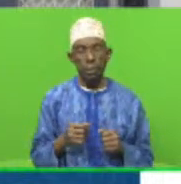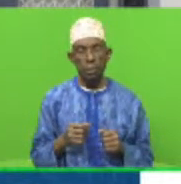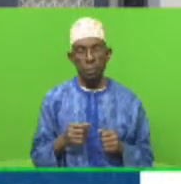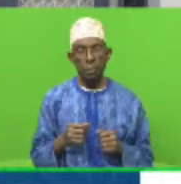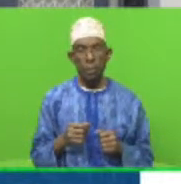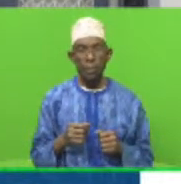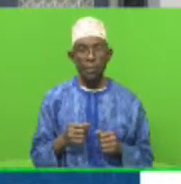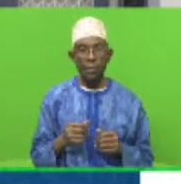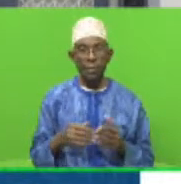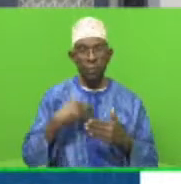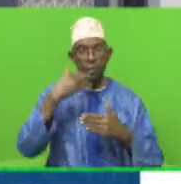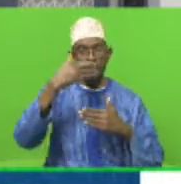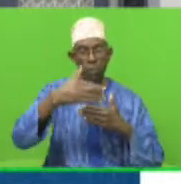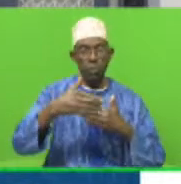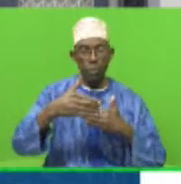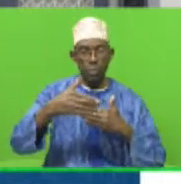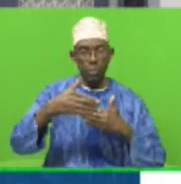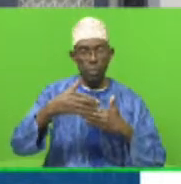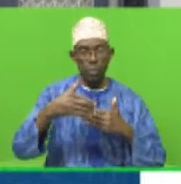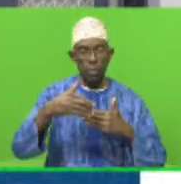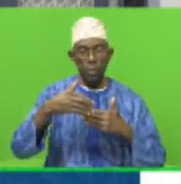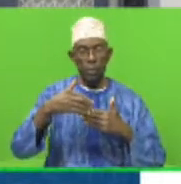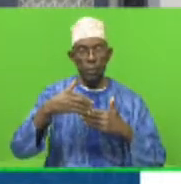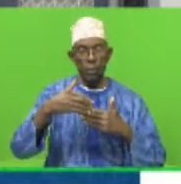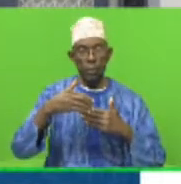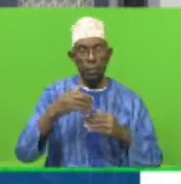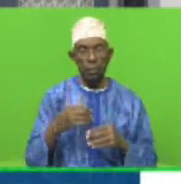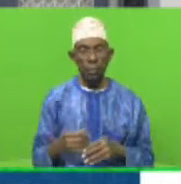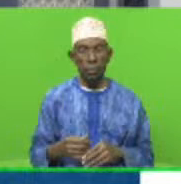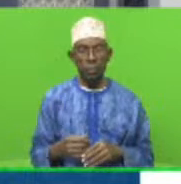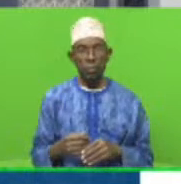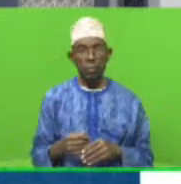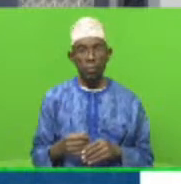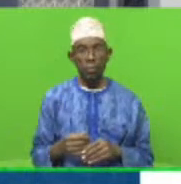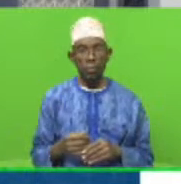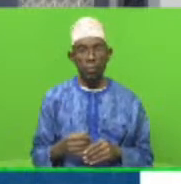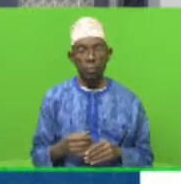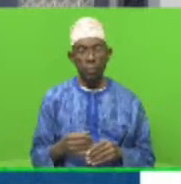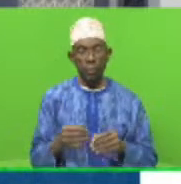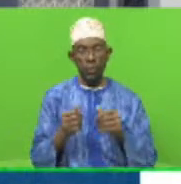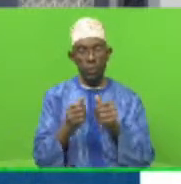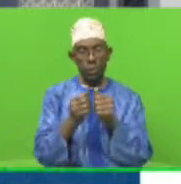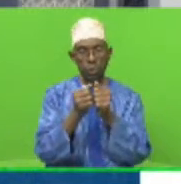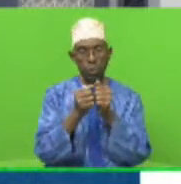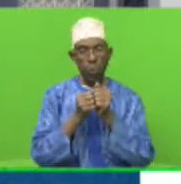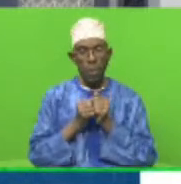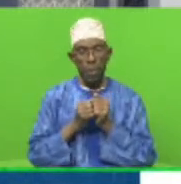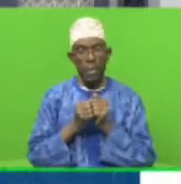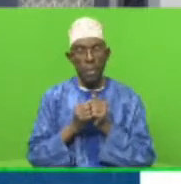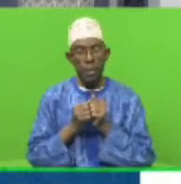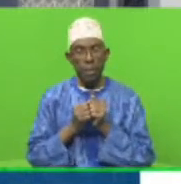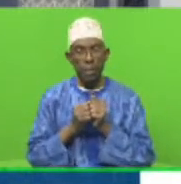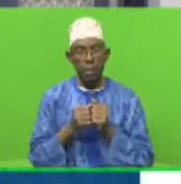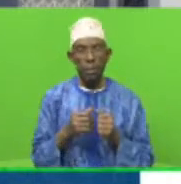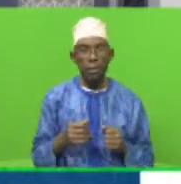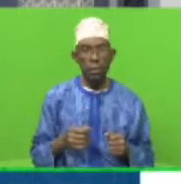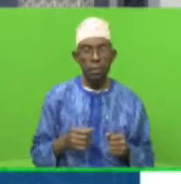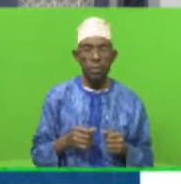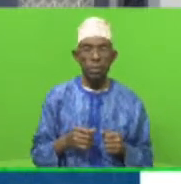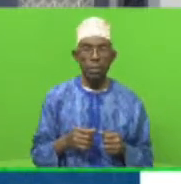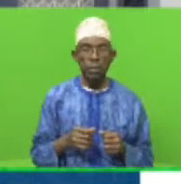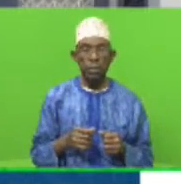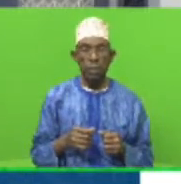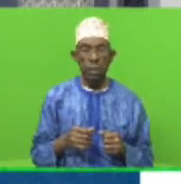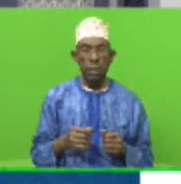Taqleed. Or before we talk about taqleed, let us talk about al-inad. Inad